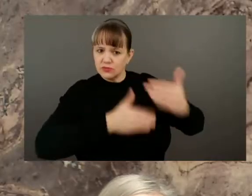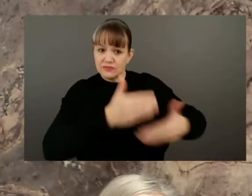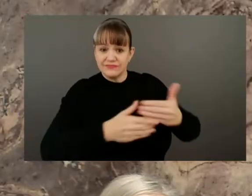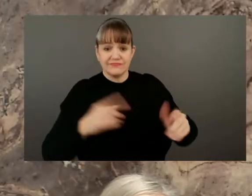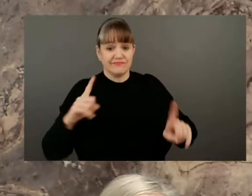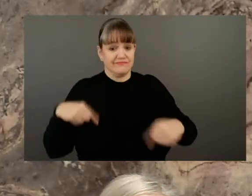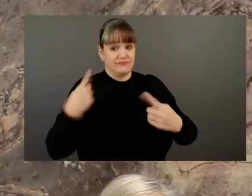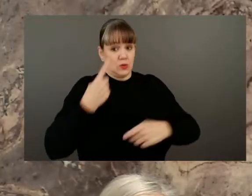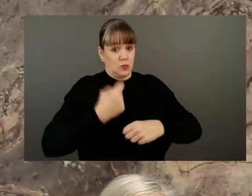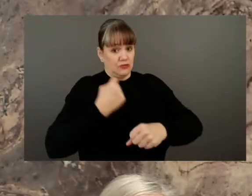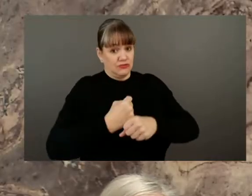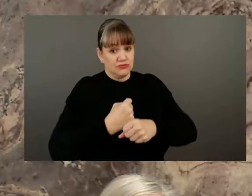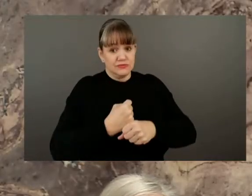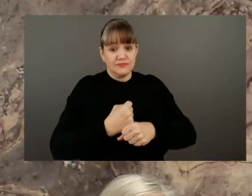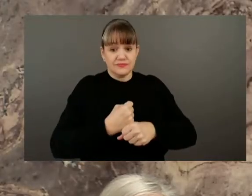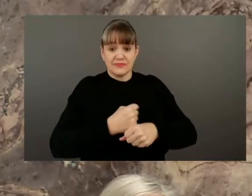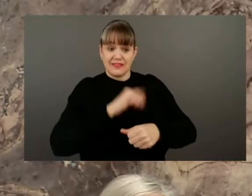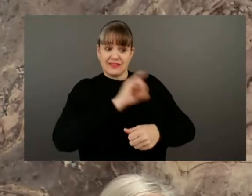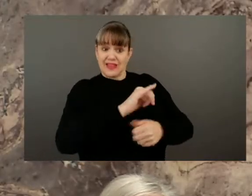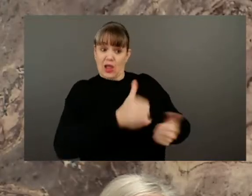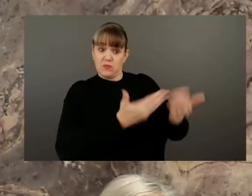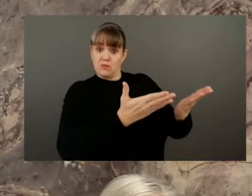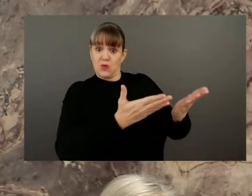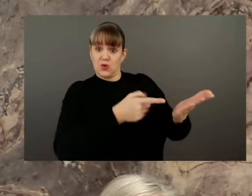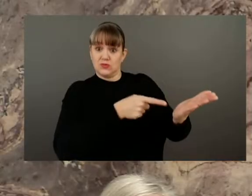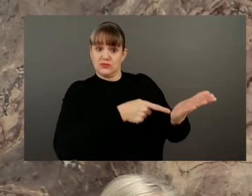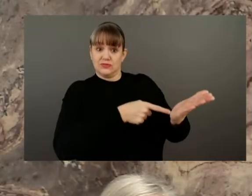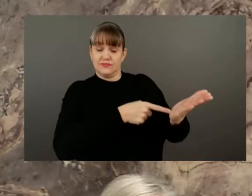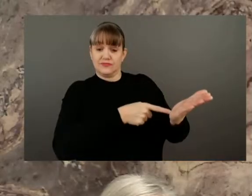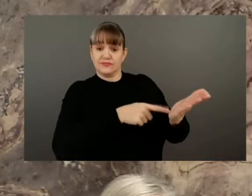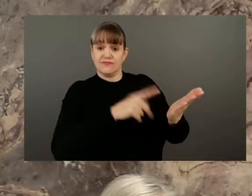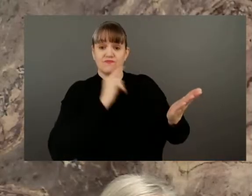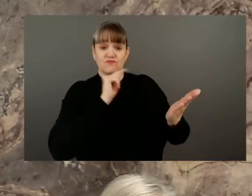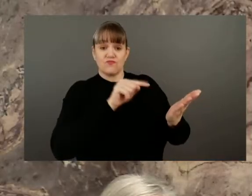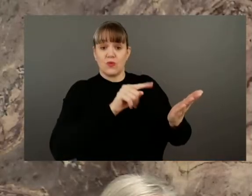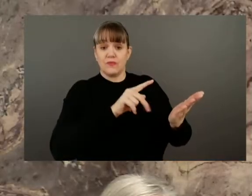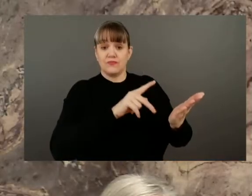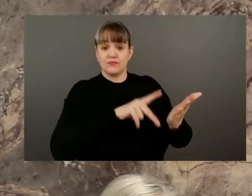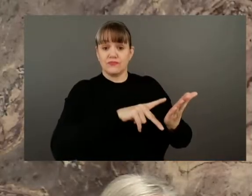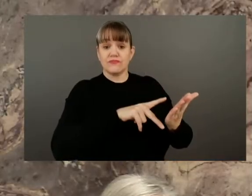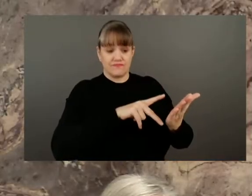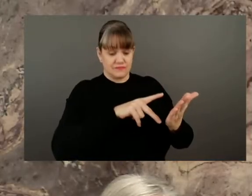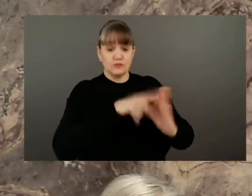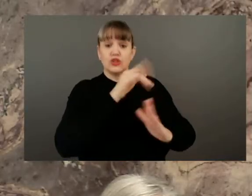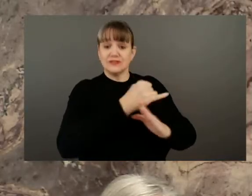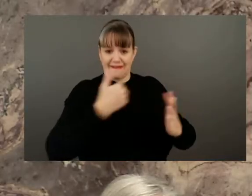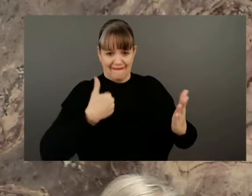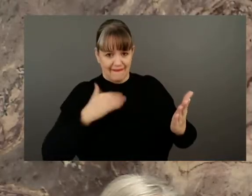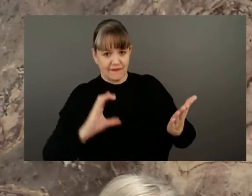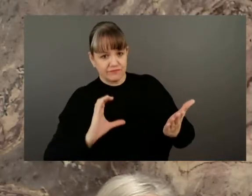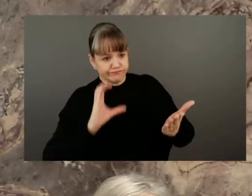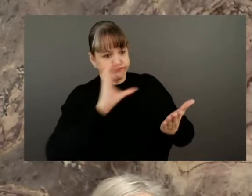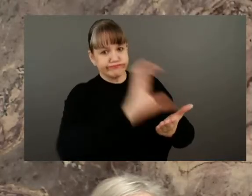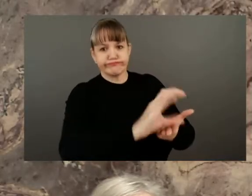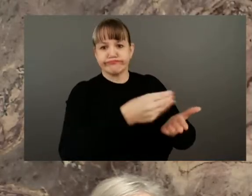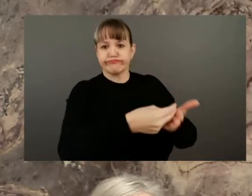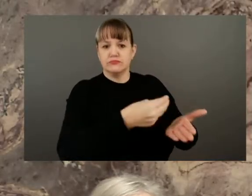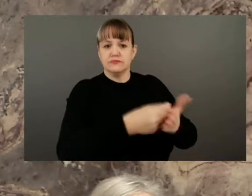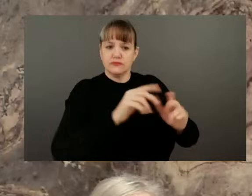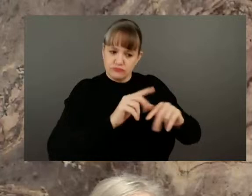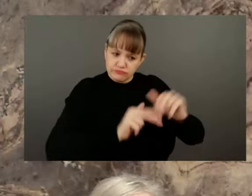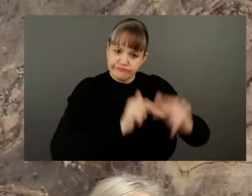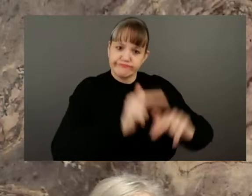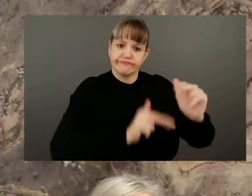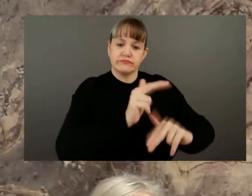project has received a substantial start and is going forward. He will know the extensive work by the Environmental